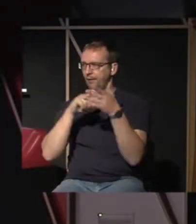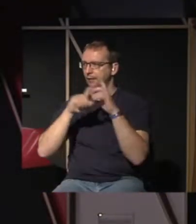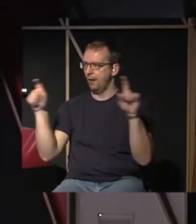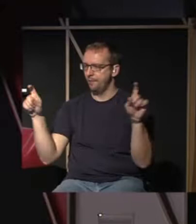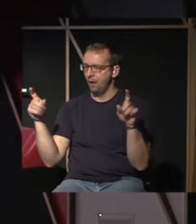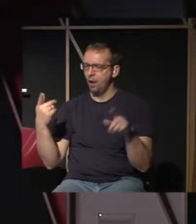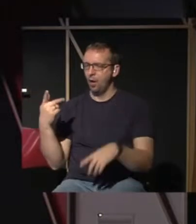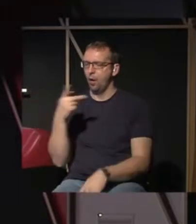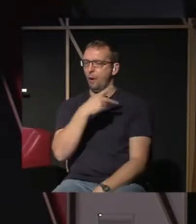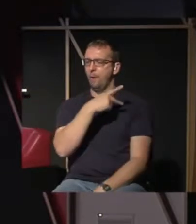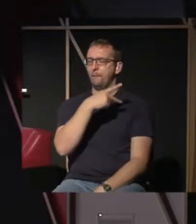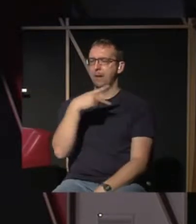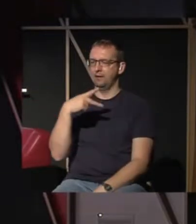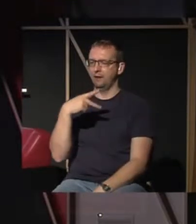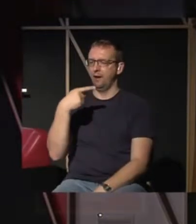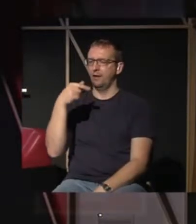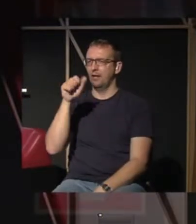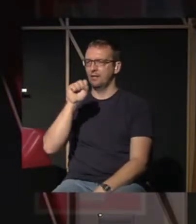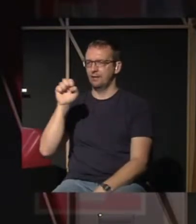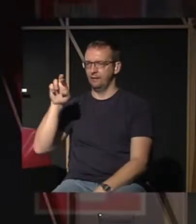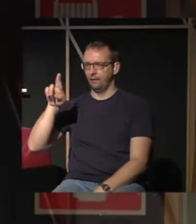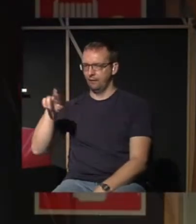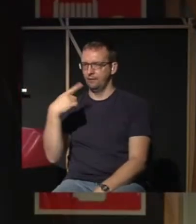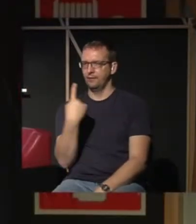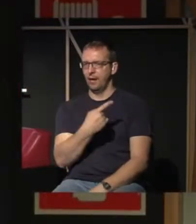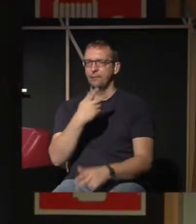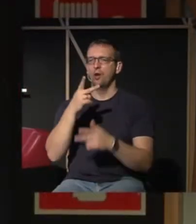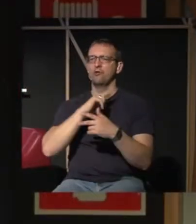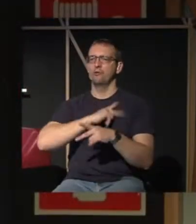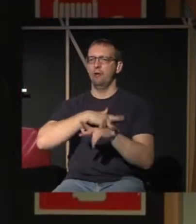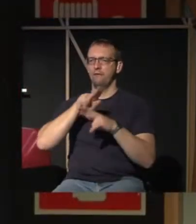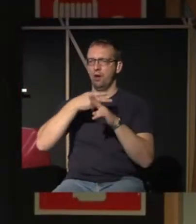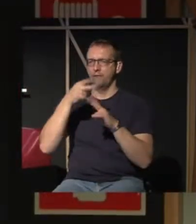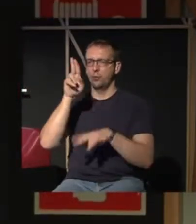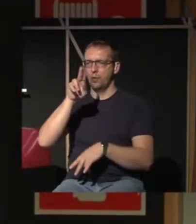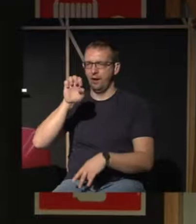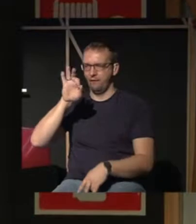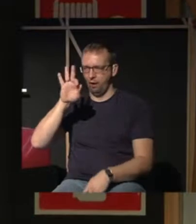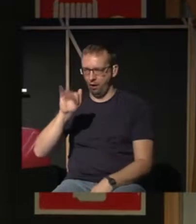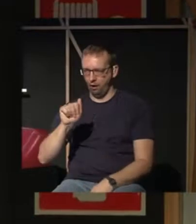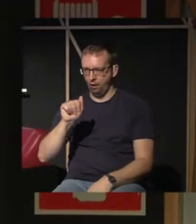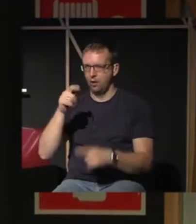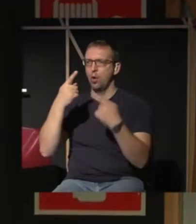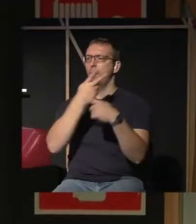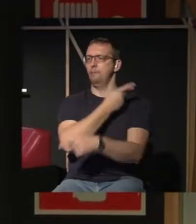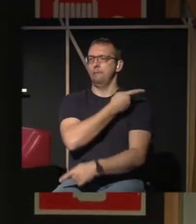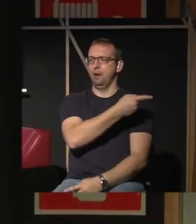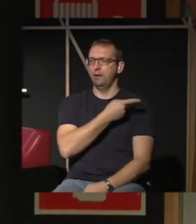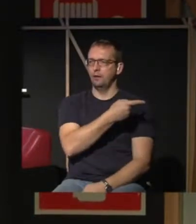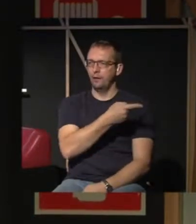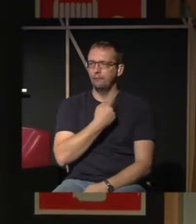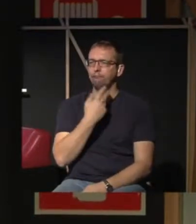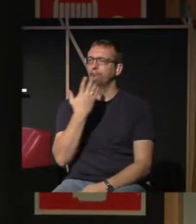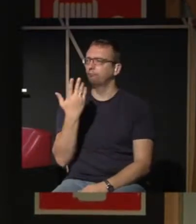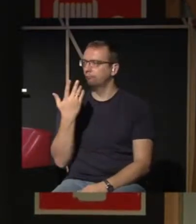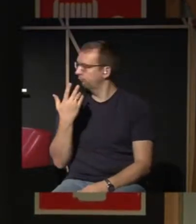So UEFA and FIFA are dedicated to creating increasingly accessible finals and tournaments. And these finals